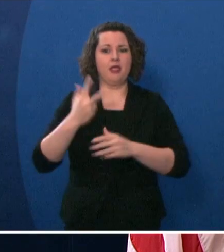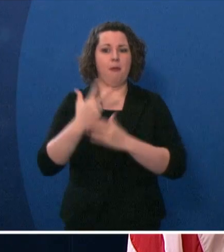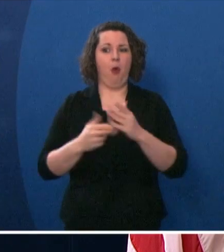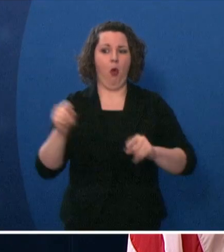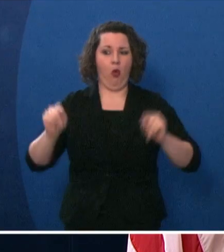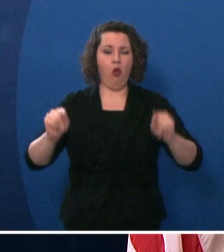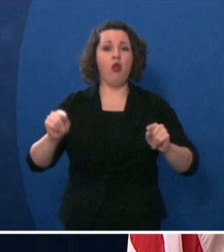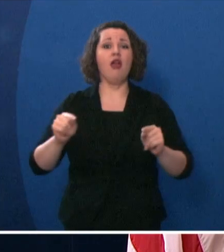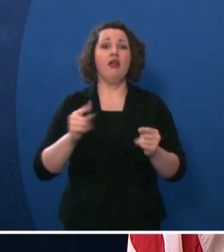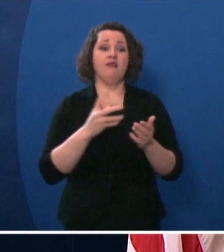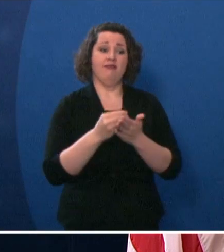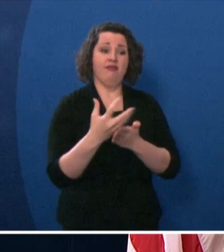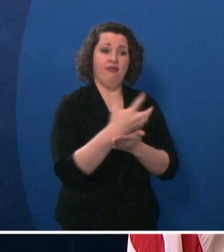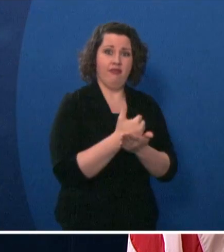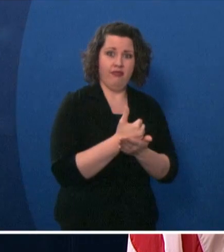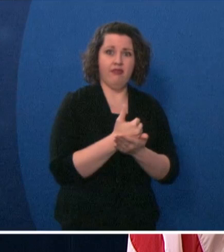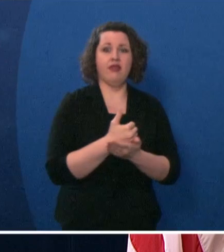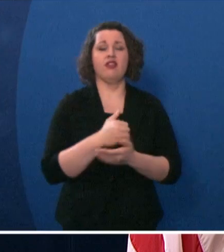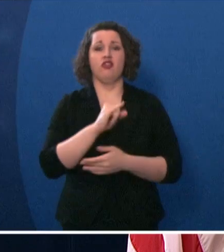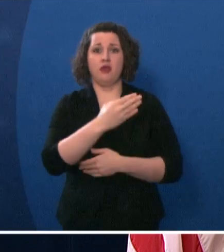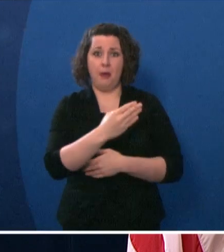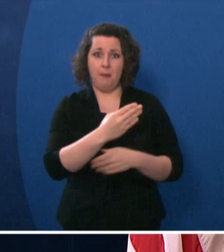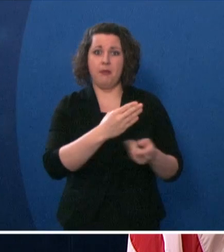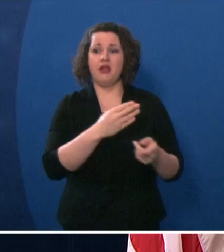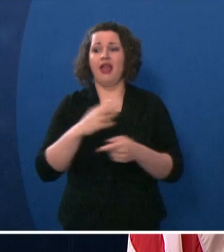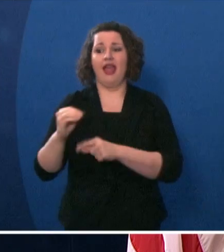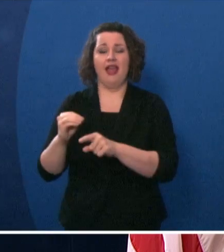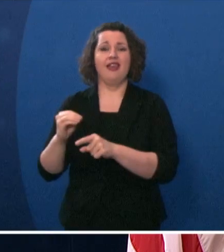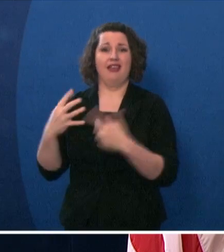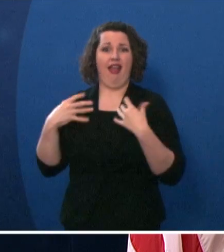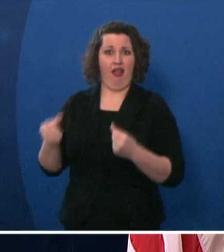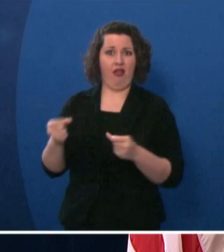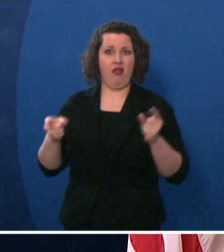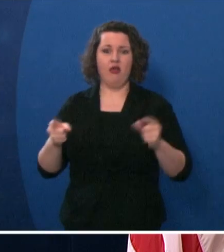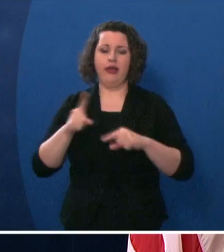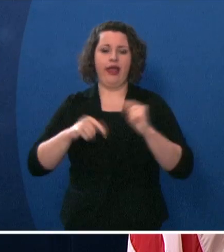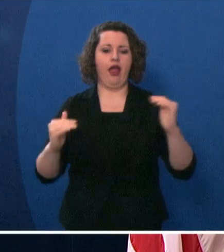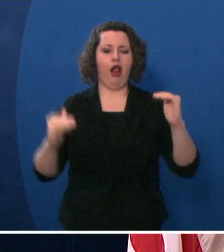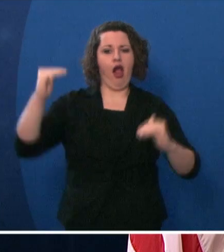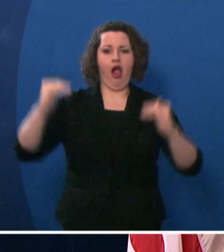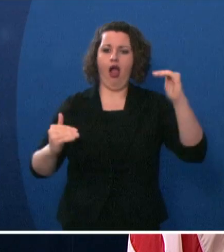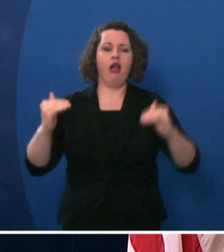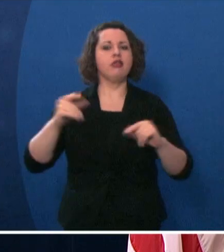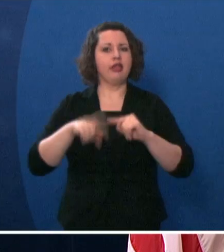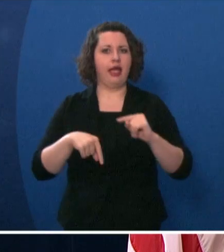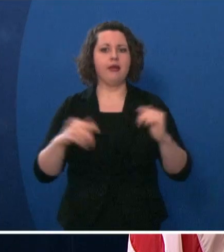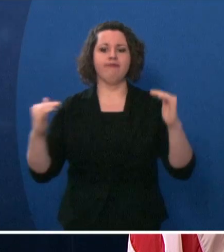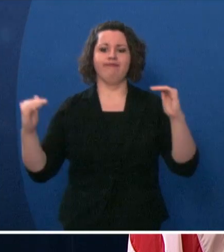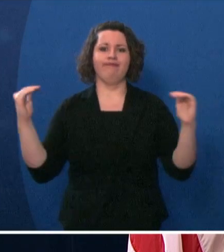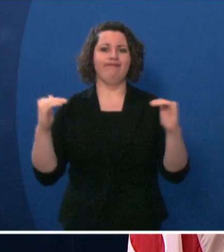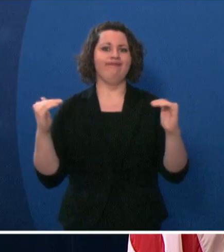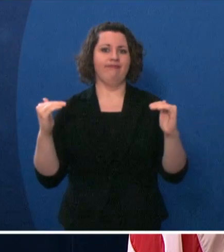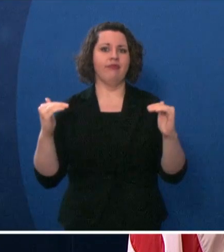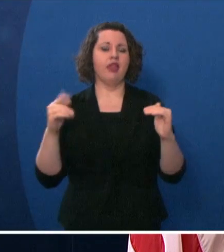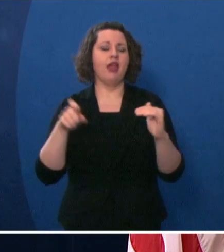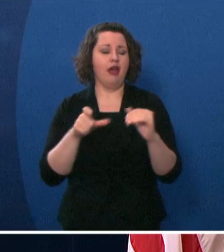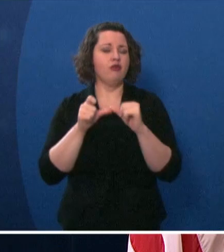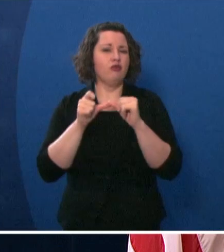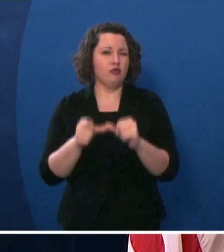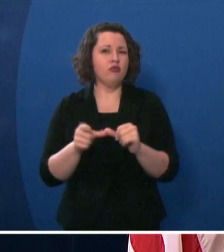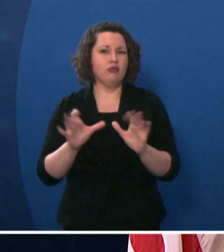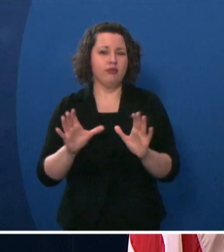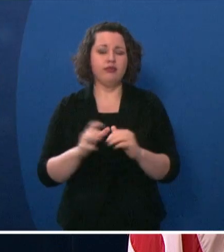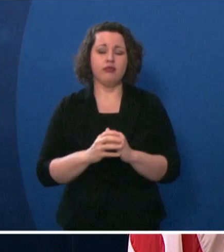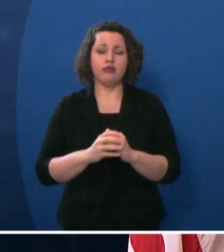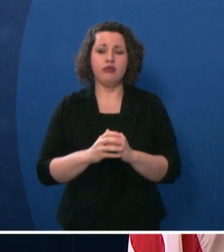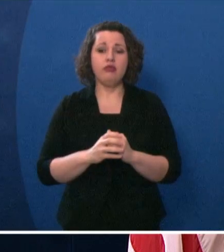and livelihoods of Iowans. We can't prioritize one over the other. We must prioritize both to move forward. We know